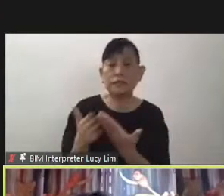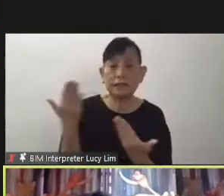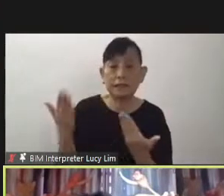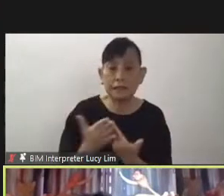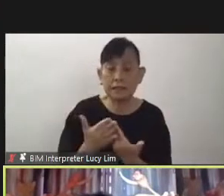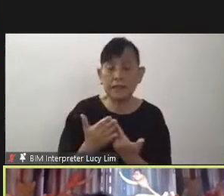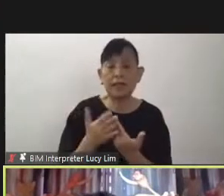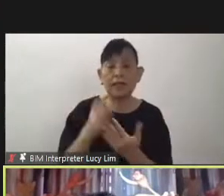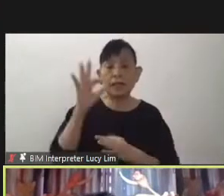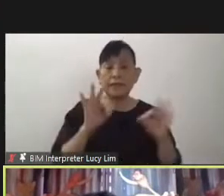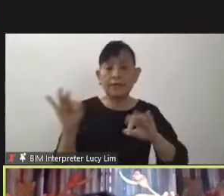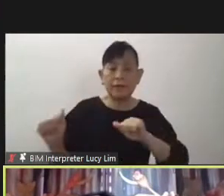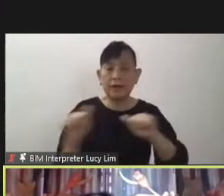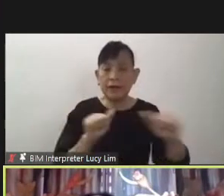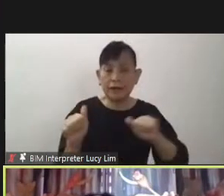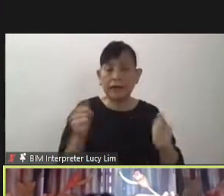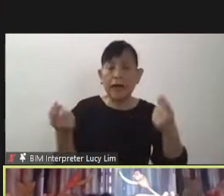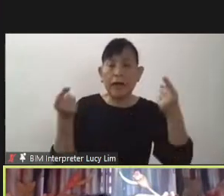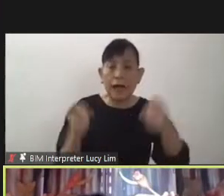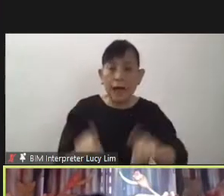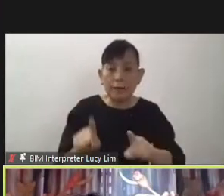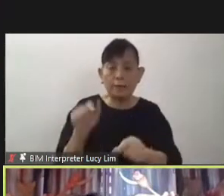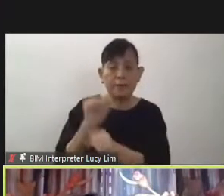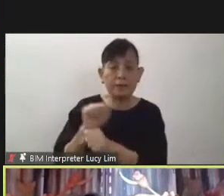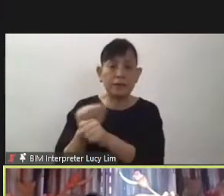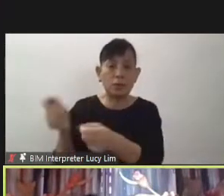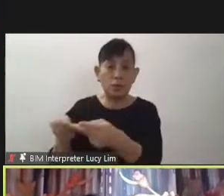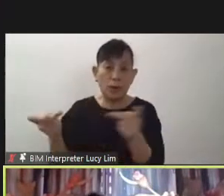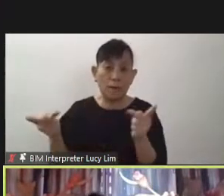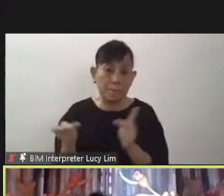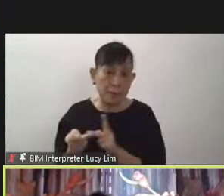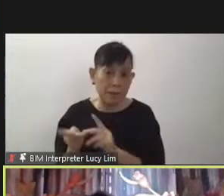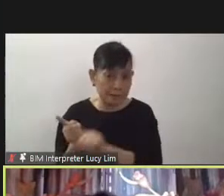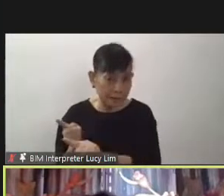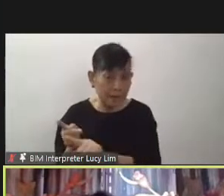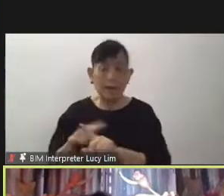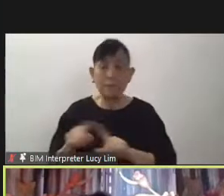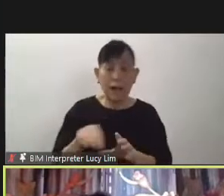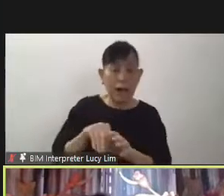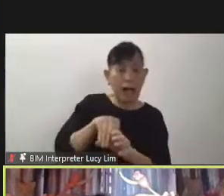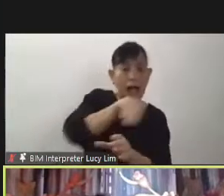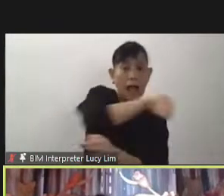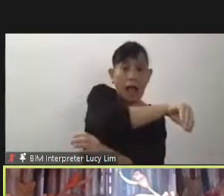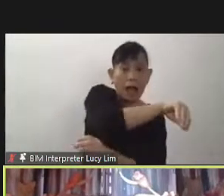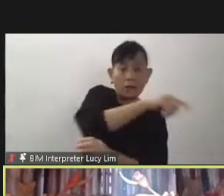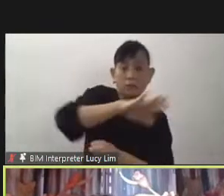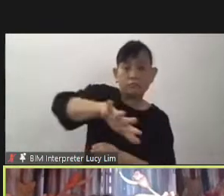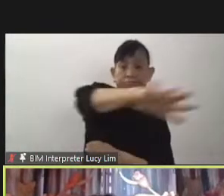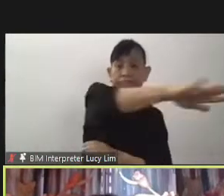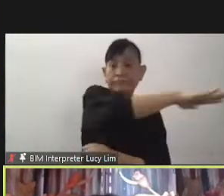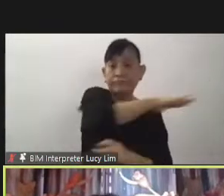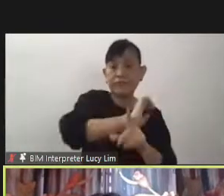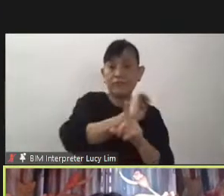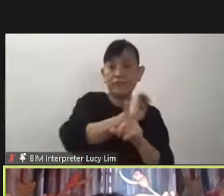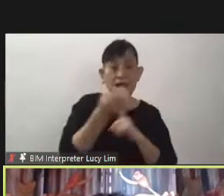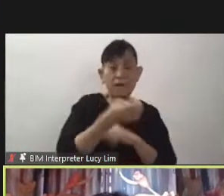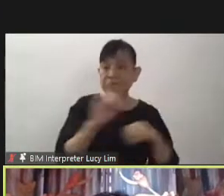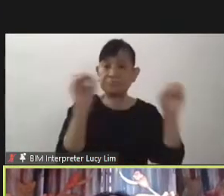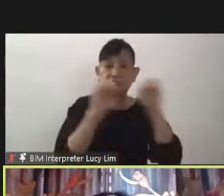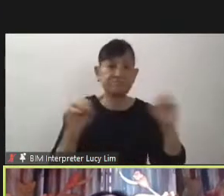action occurred in the workplace, but outside the workplace, there are not as many legislations or protections in